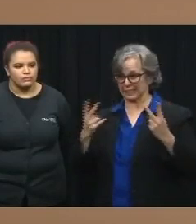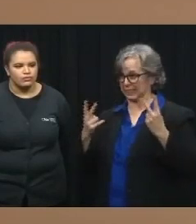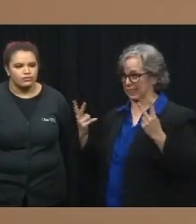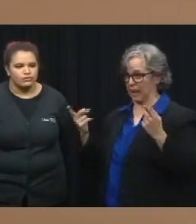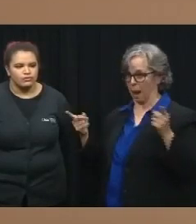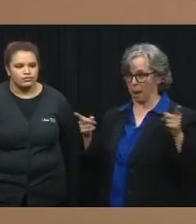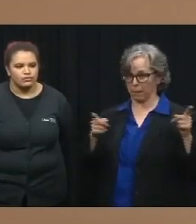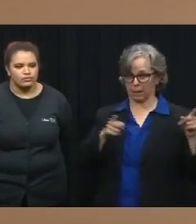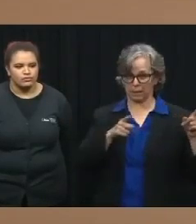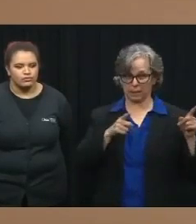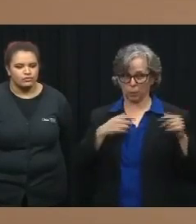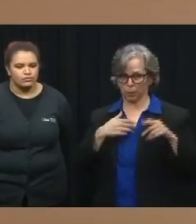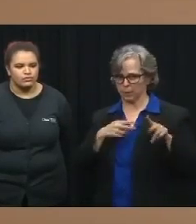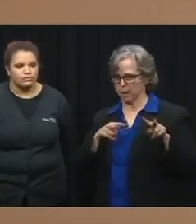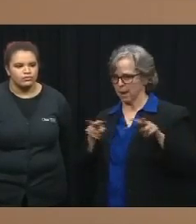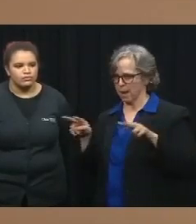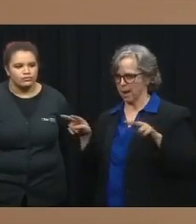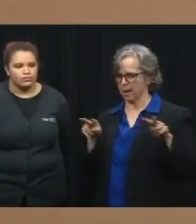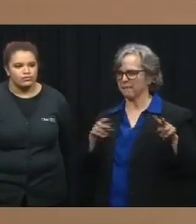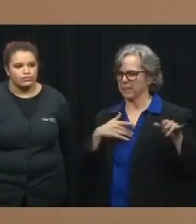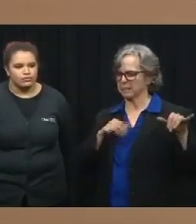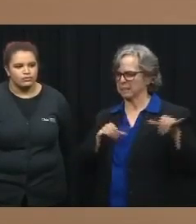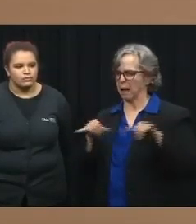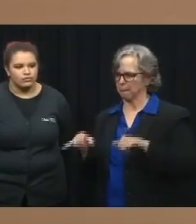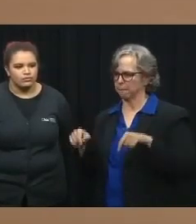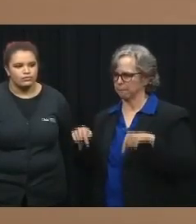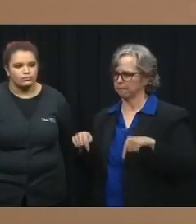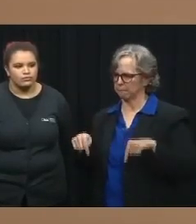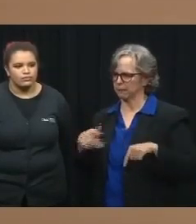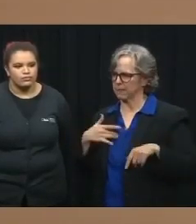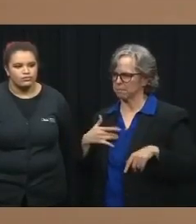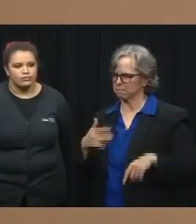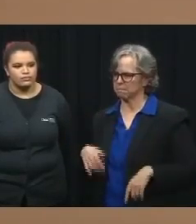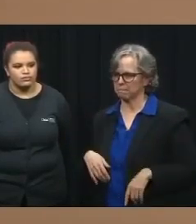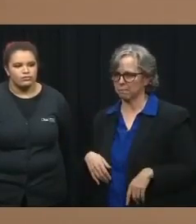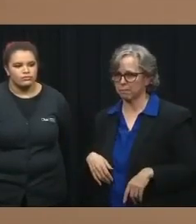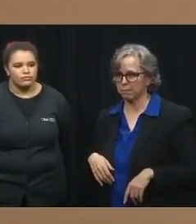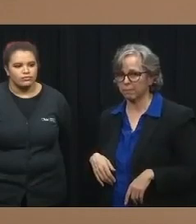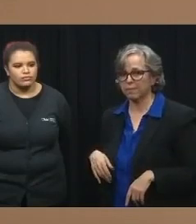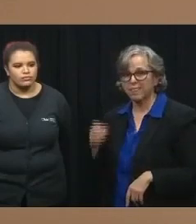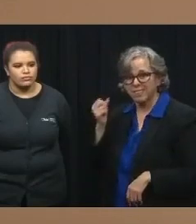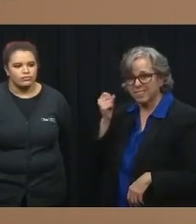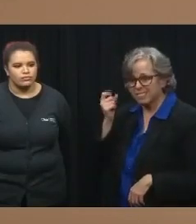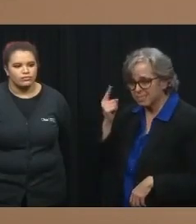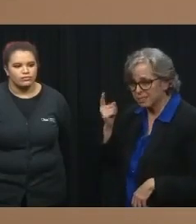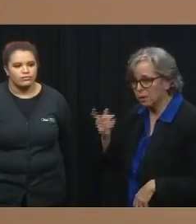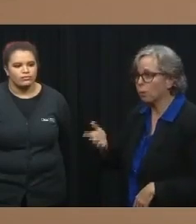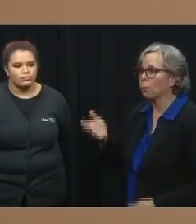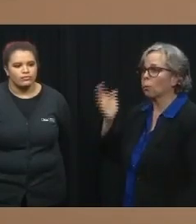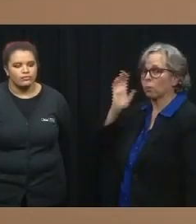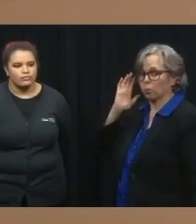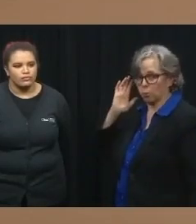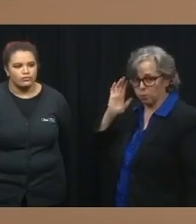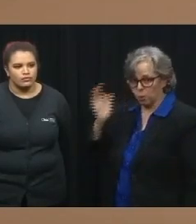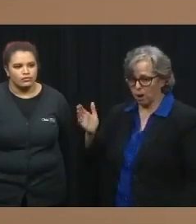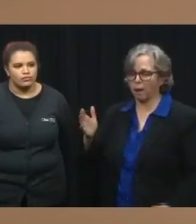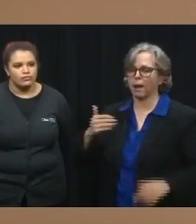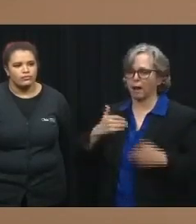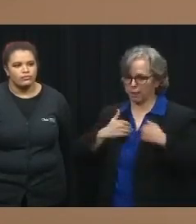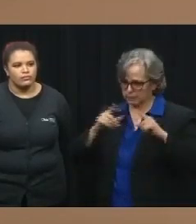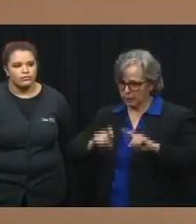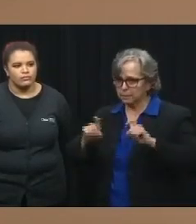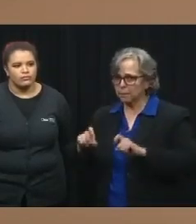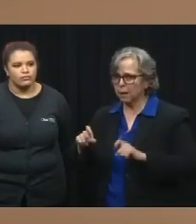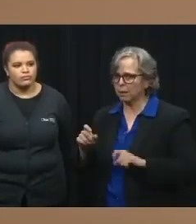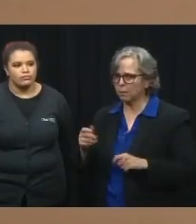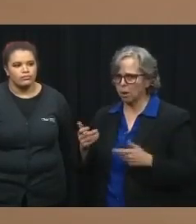there will be a time where we have all the testing we need. And we are already hard at work doing the models